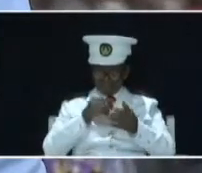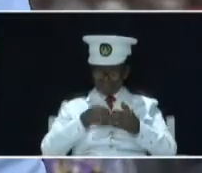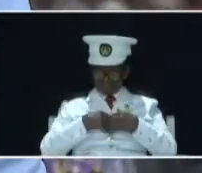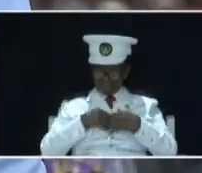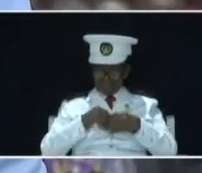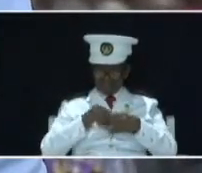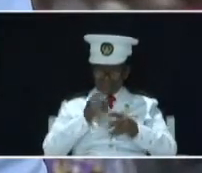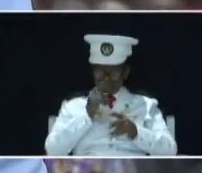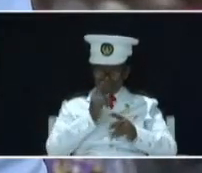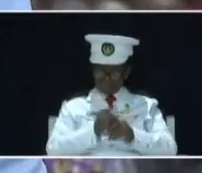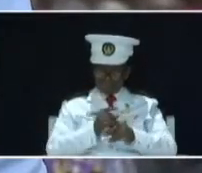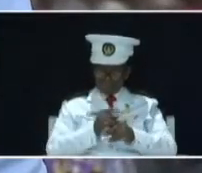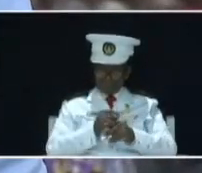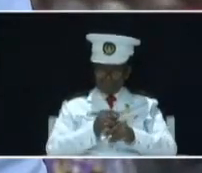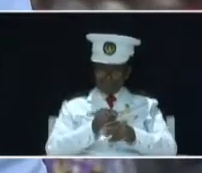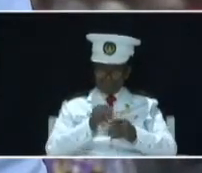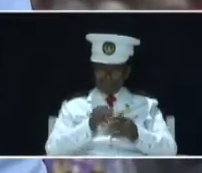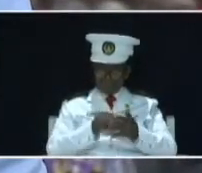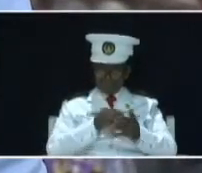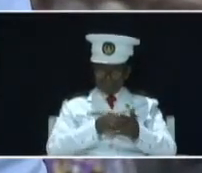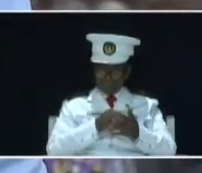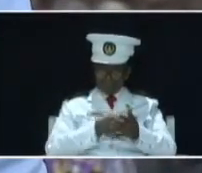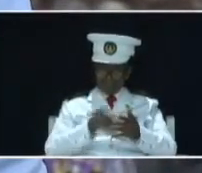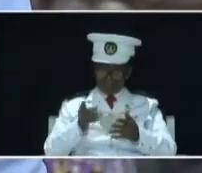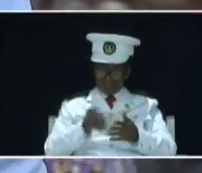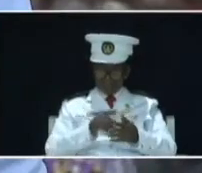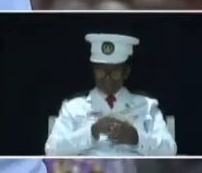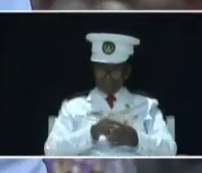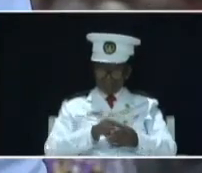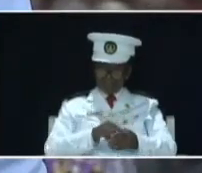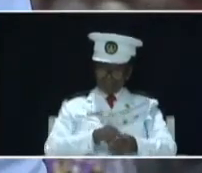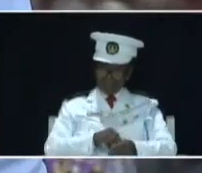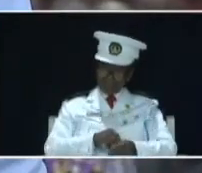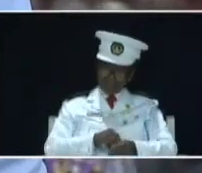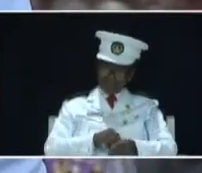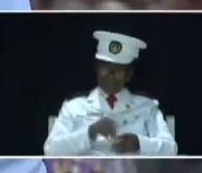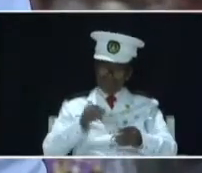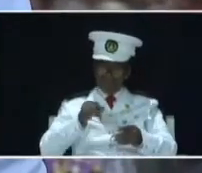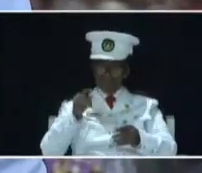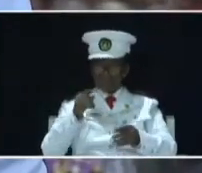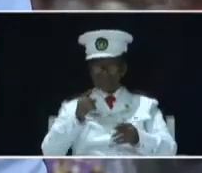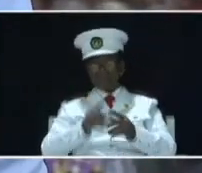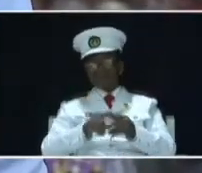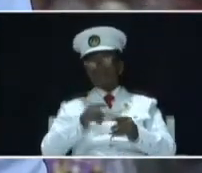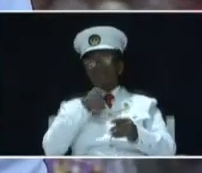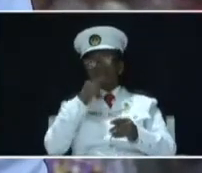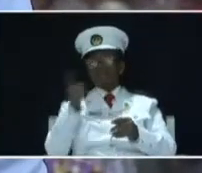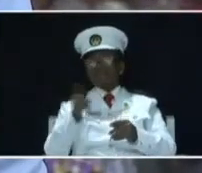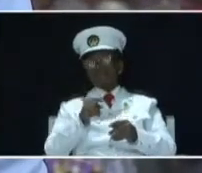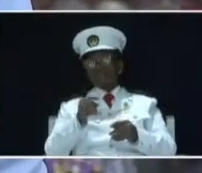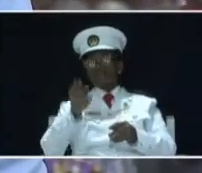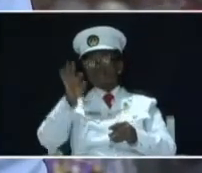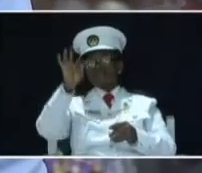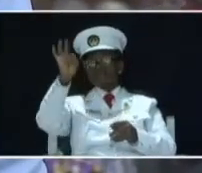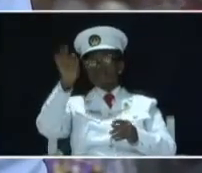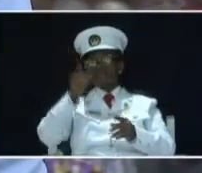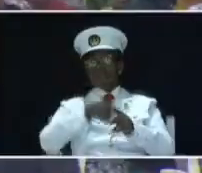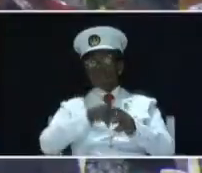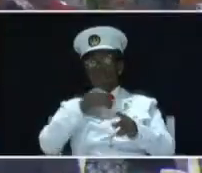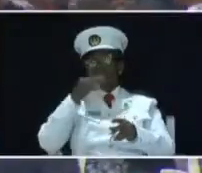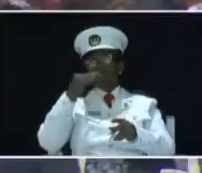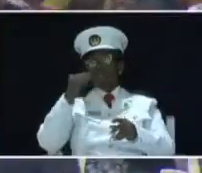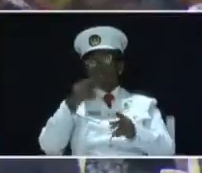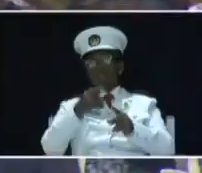child. He asked me to tell you, 9 months from now, you will show them your